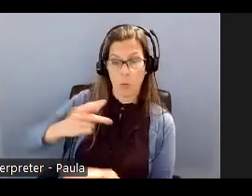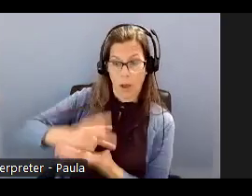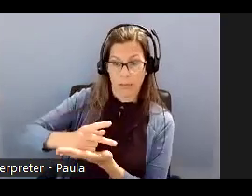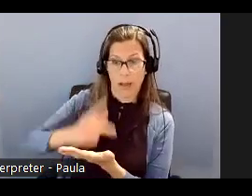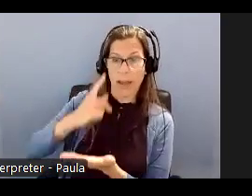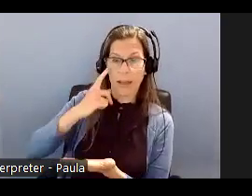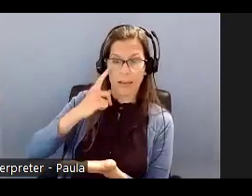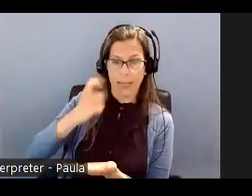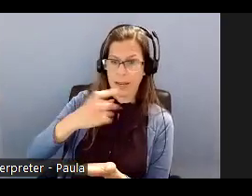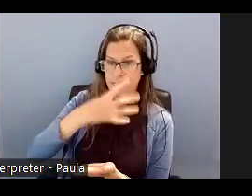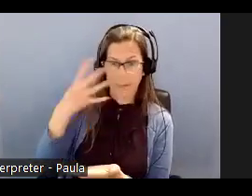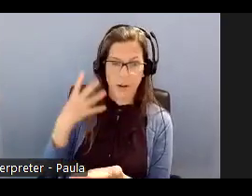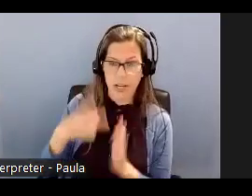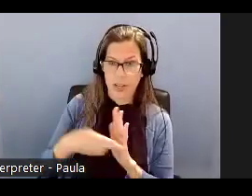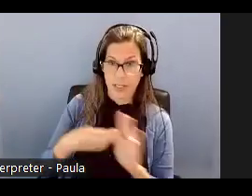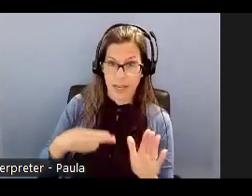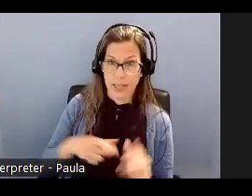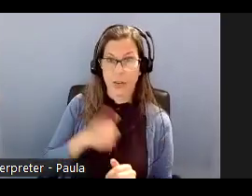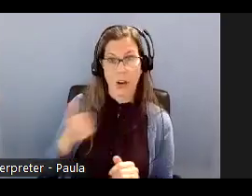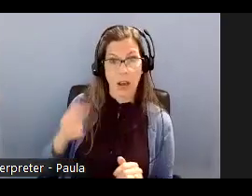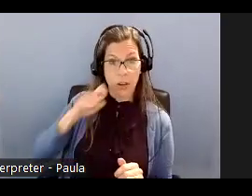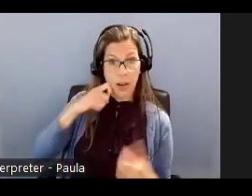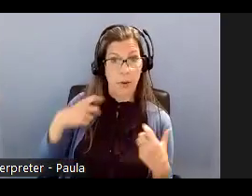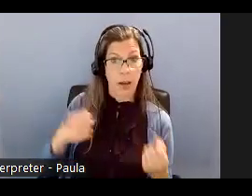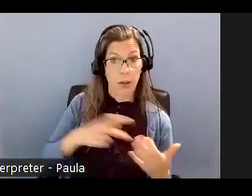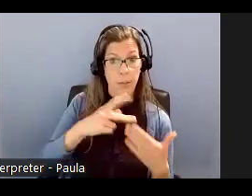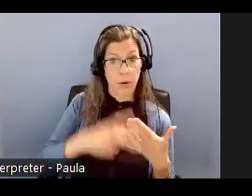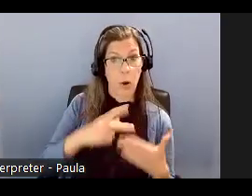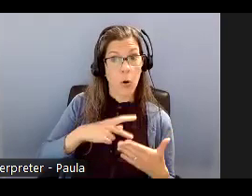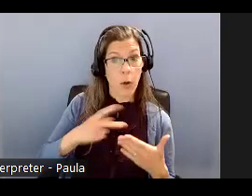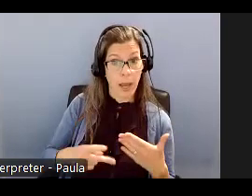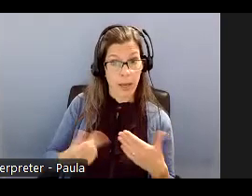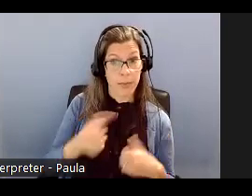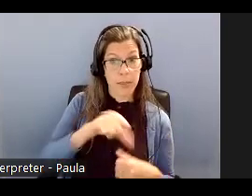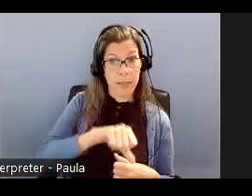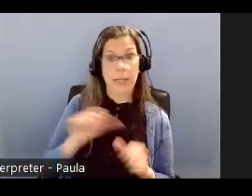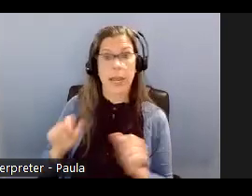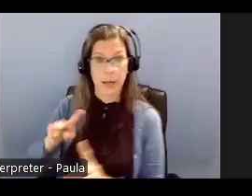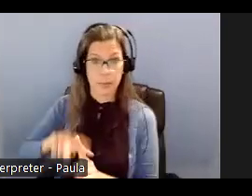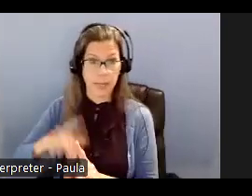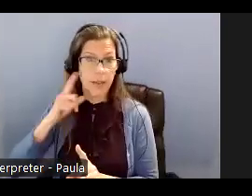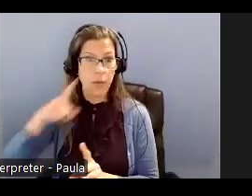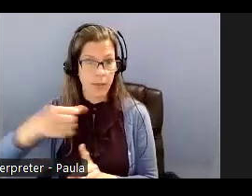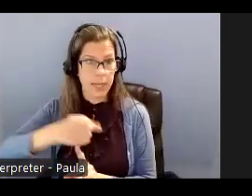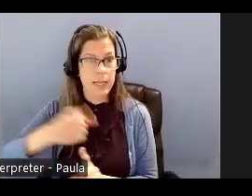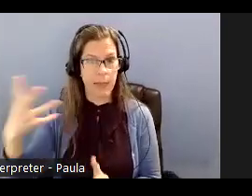immigration status to our other Apple Health programs, they can apply for the expansion.